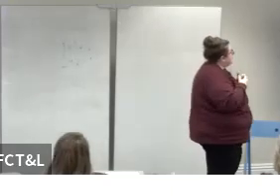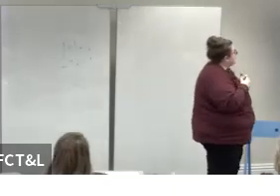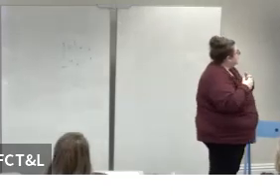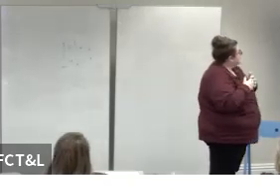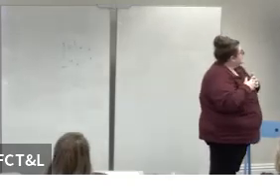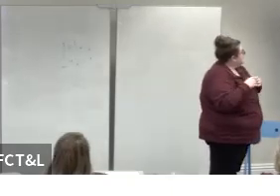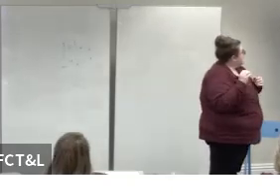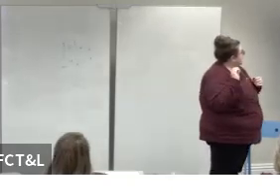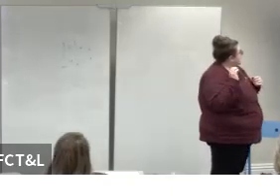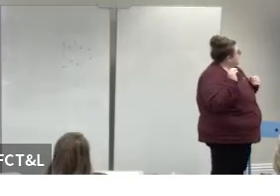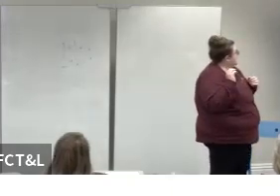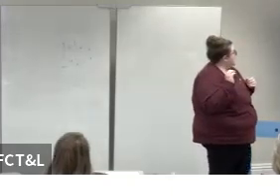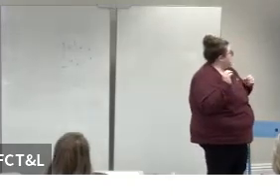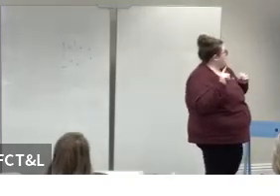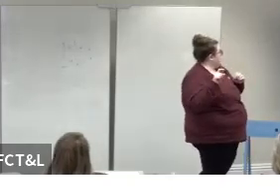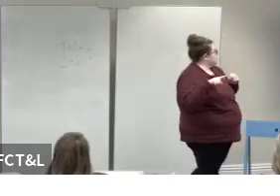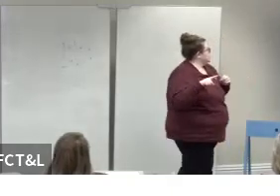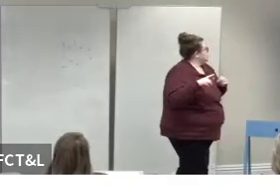Is there any in the chat?